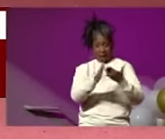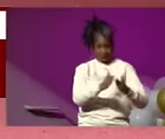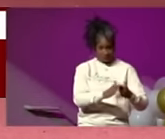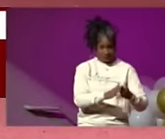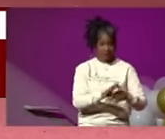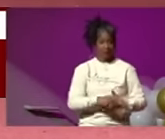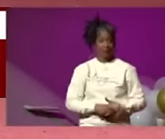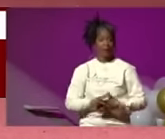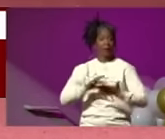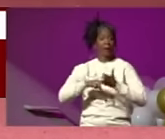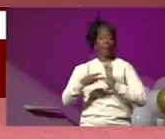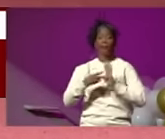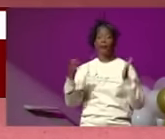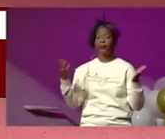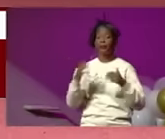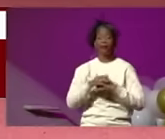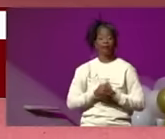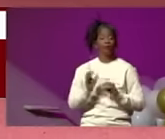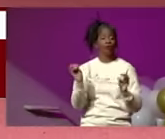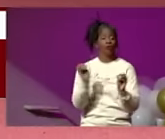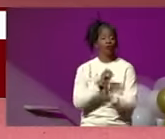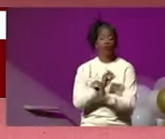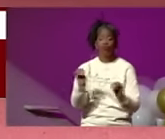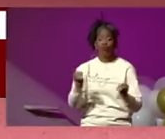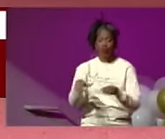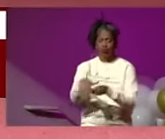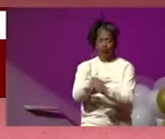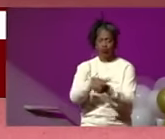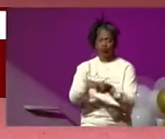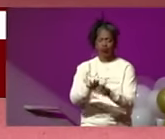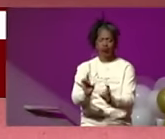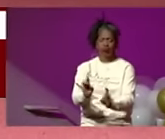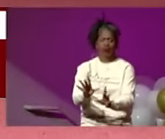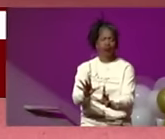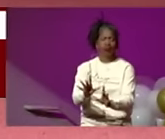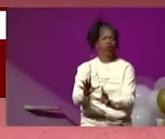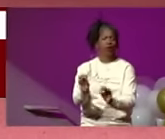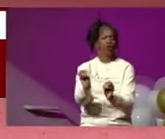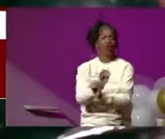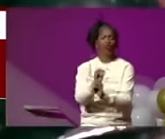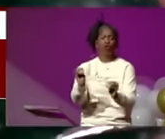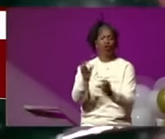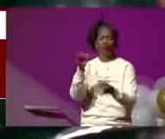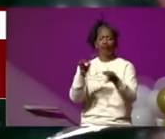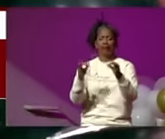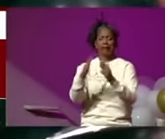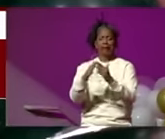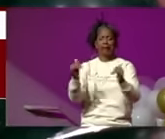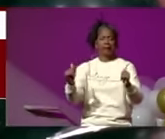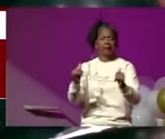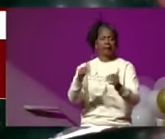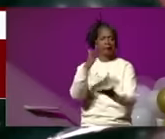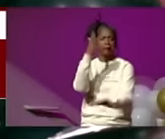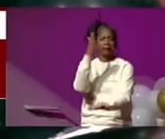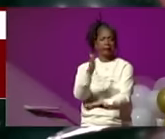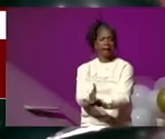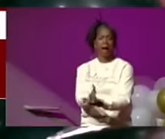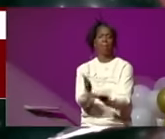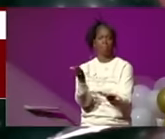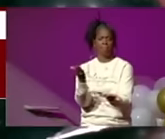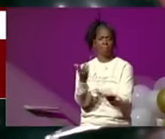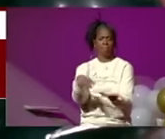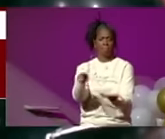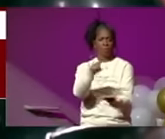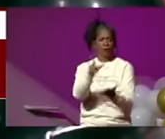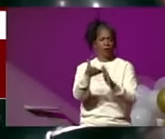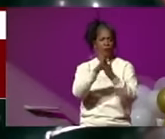meaning no hood, no system can stop you from being what God